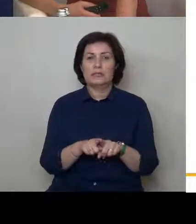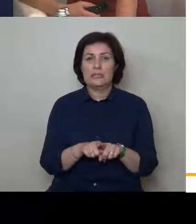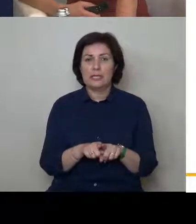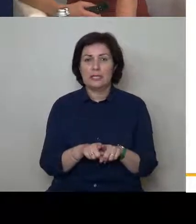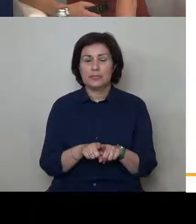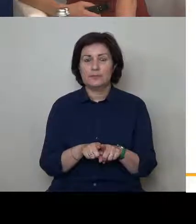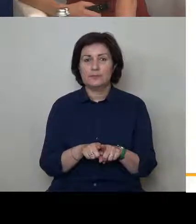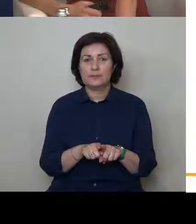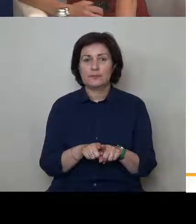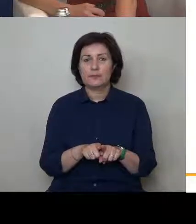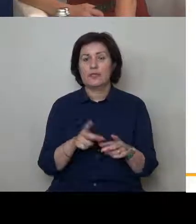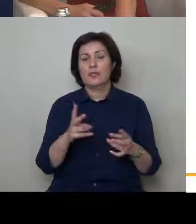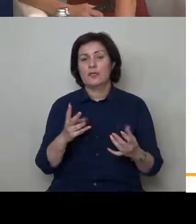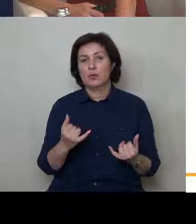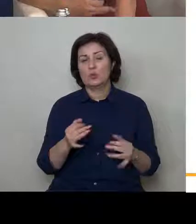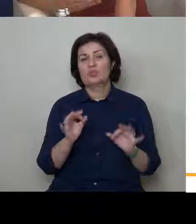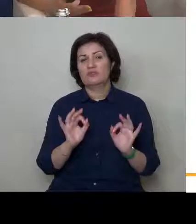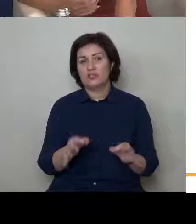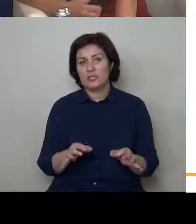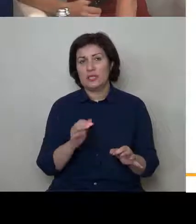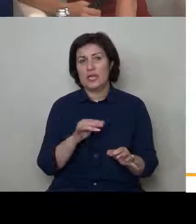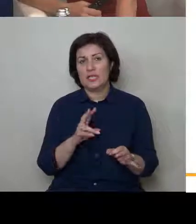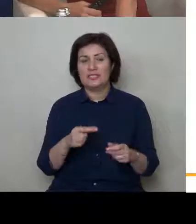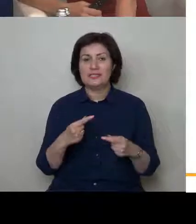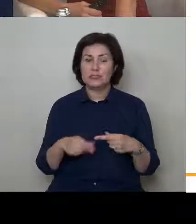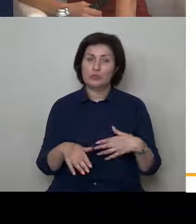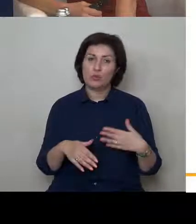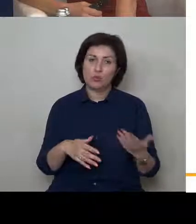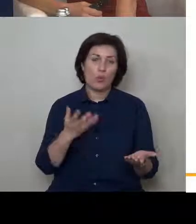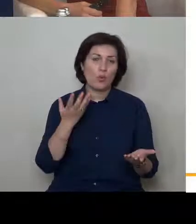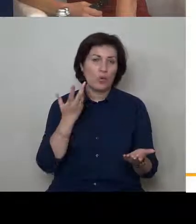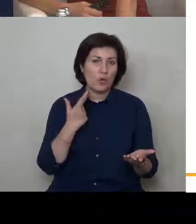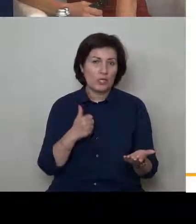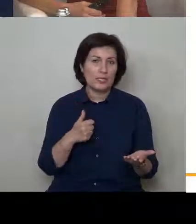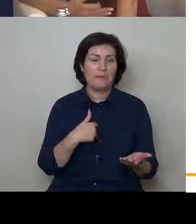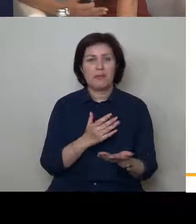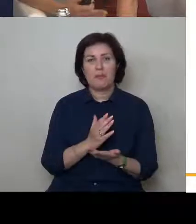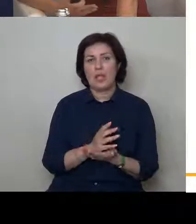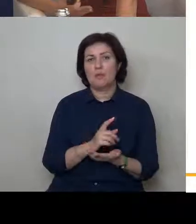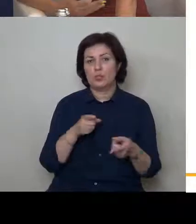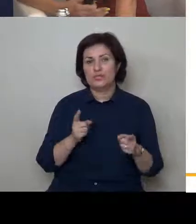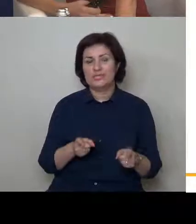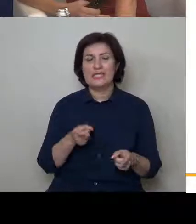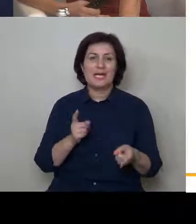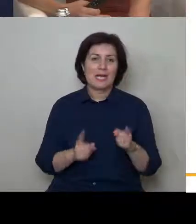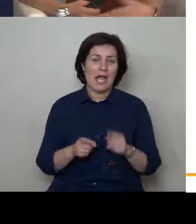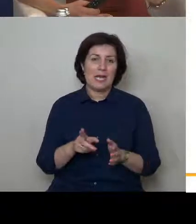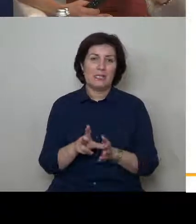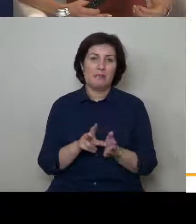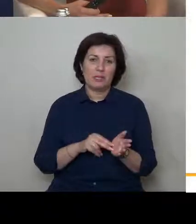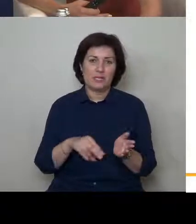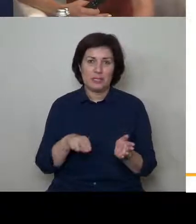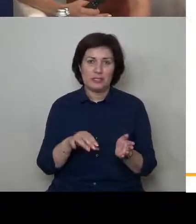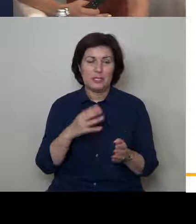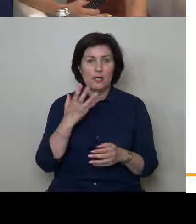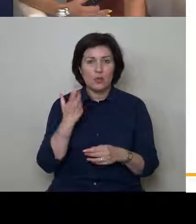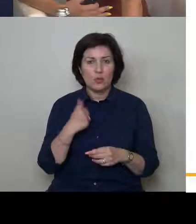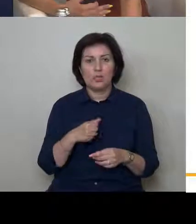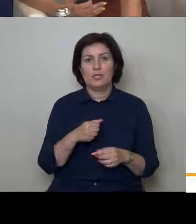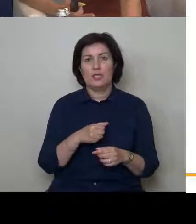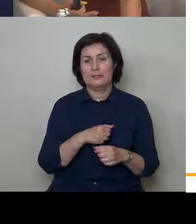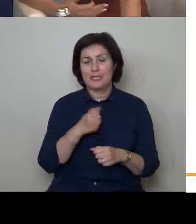then, well, one cannot give the instructions to the police for every kind of situation.